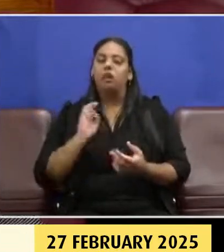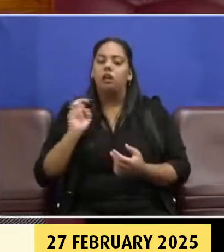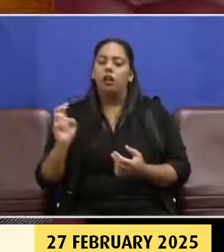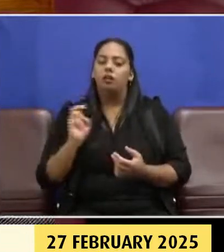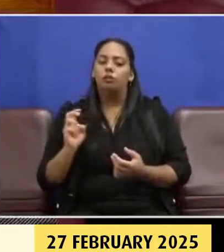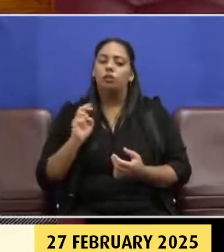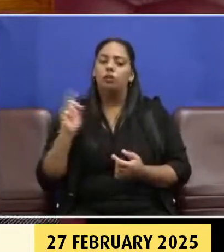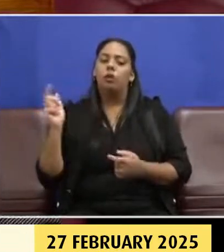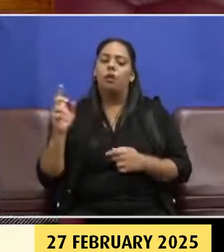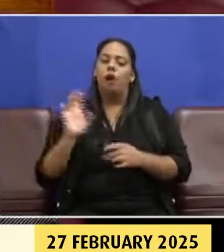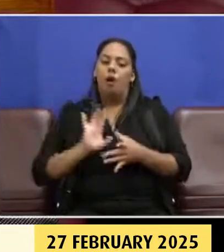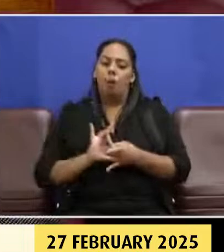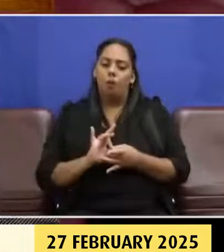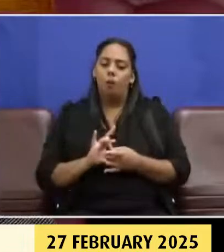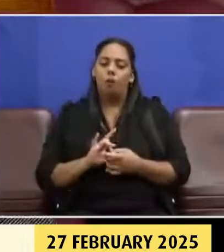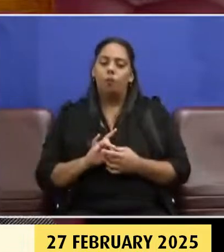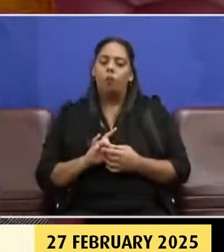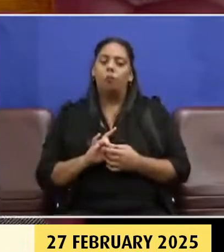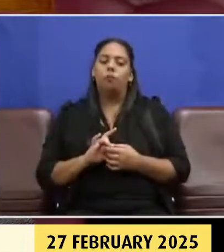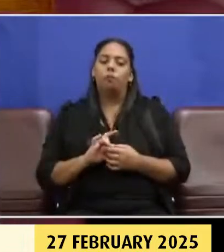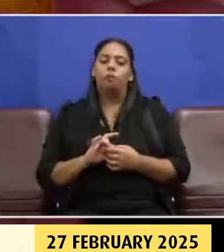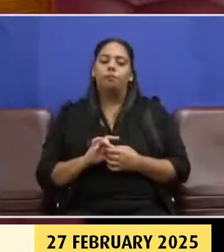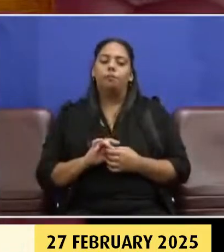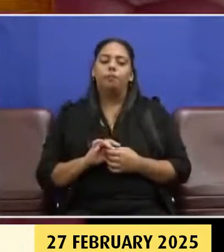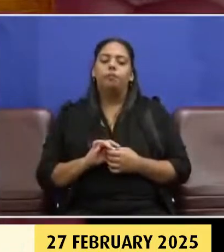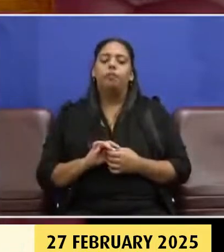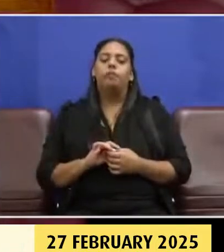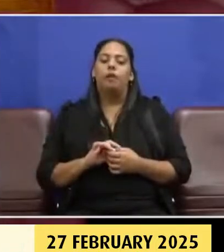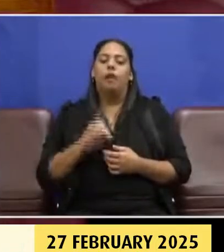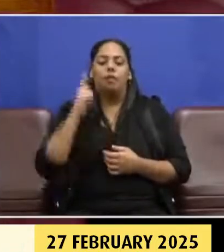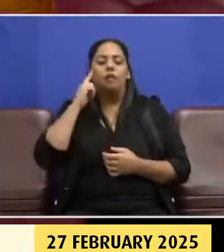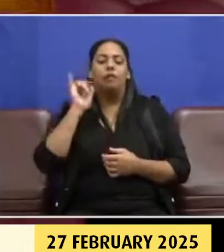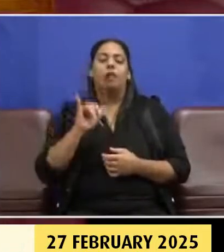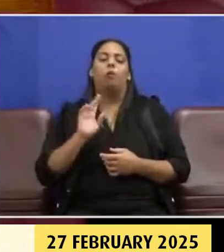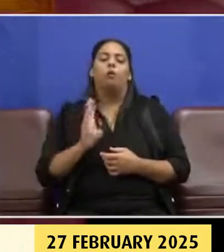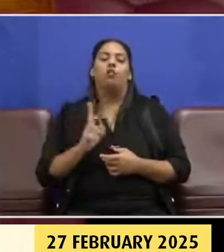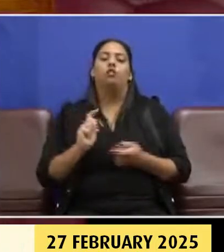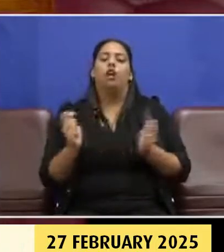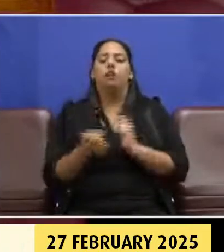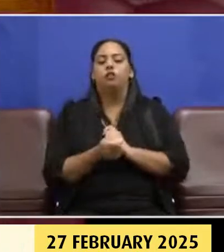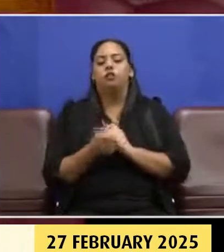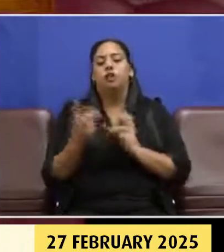just having satellite issues. I think that's also one of the perceptions of the NYDA. Thank you.